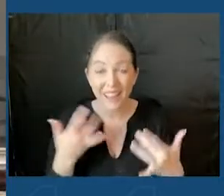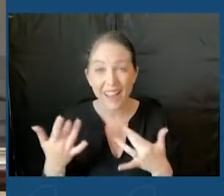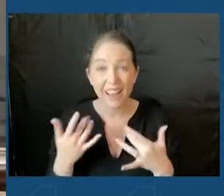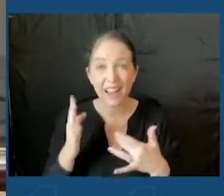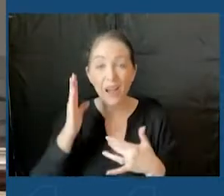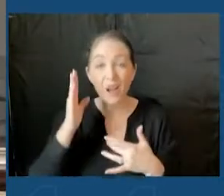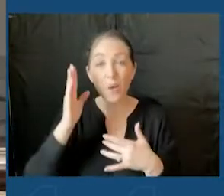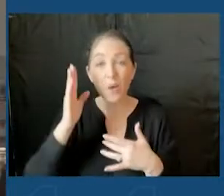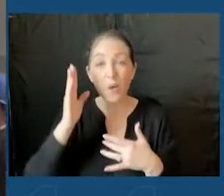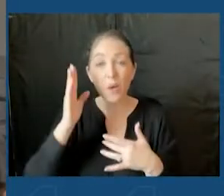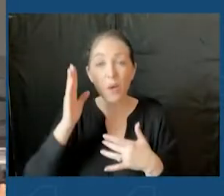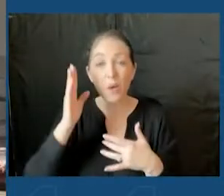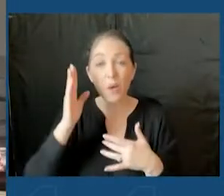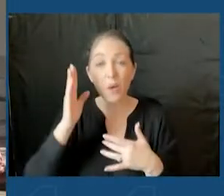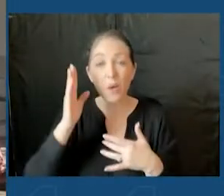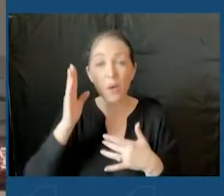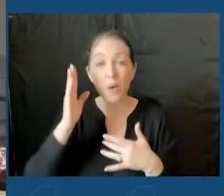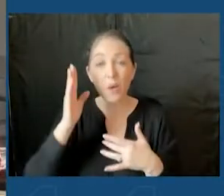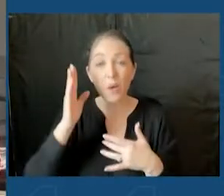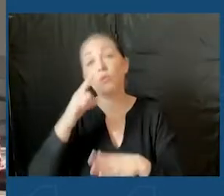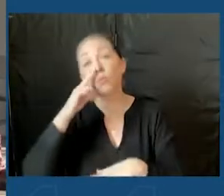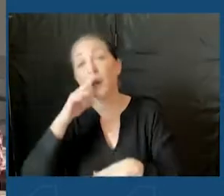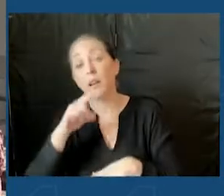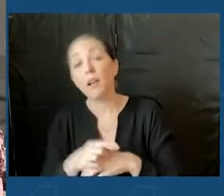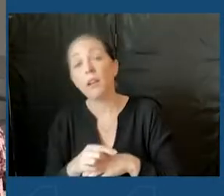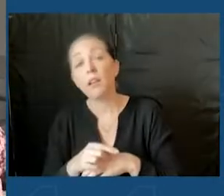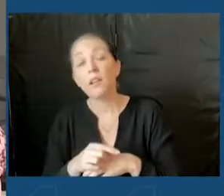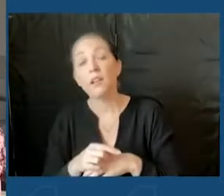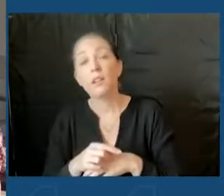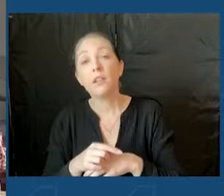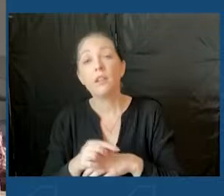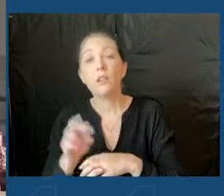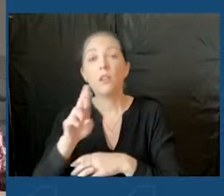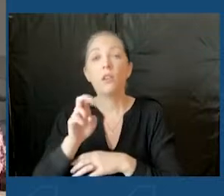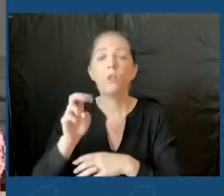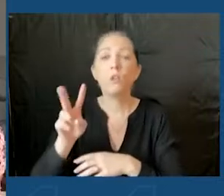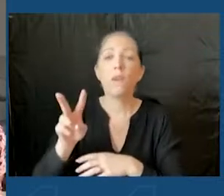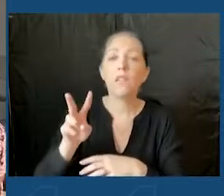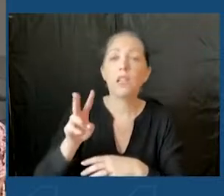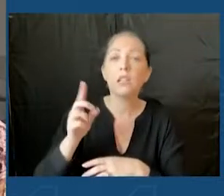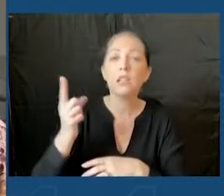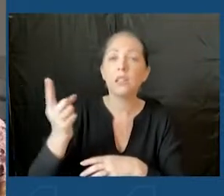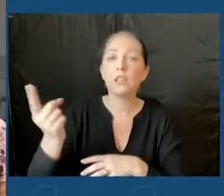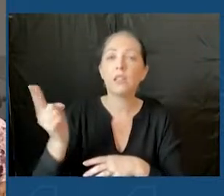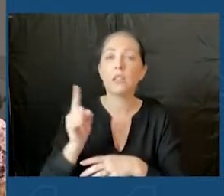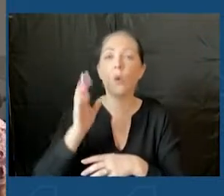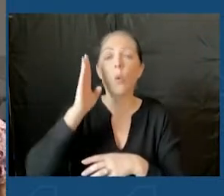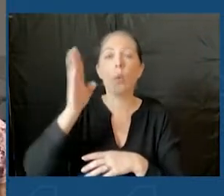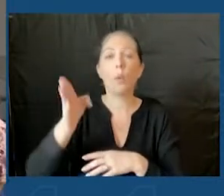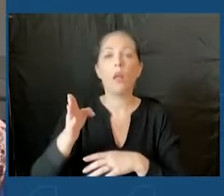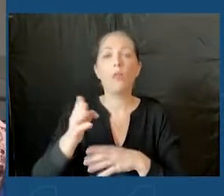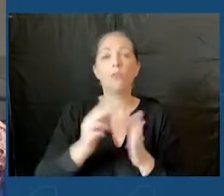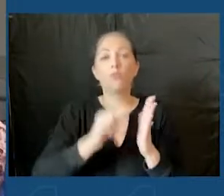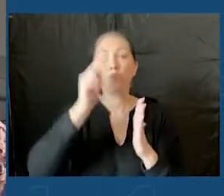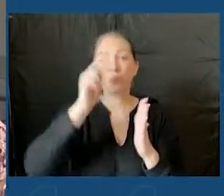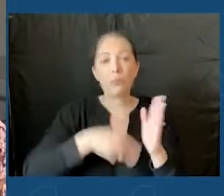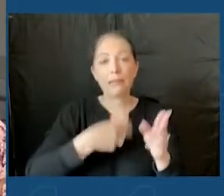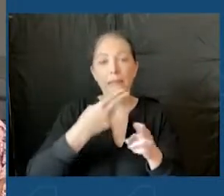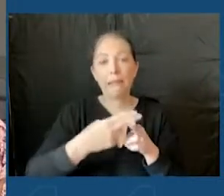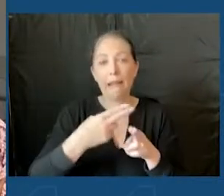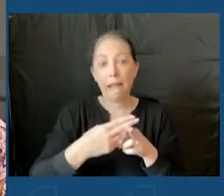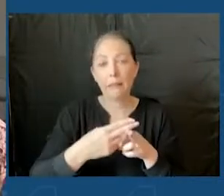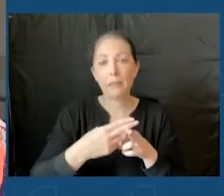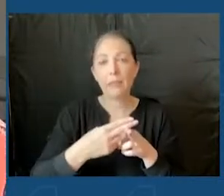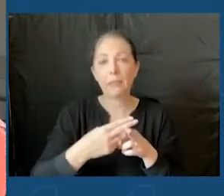out, if we can have, where is Reverend Kim Osario, who is going to read the names. She is representing the New